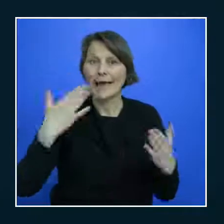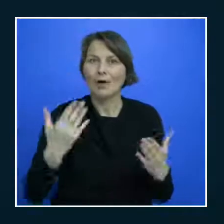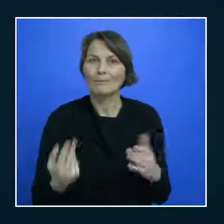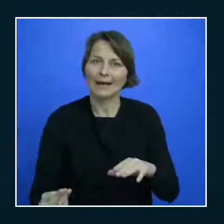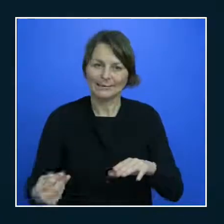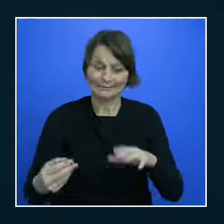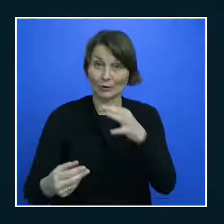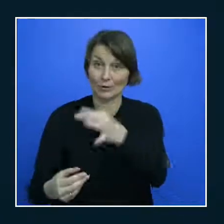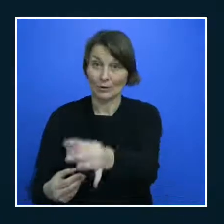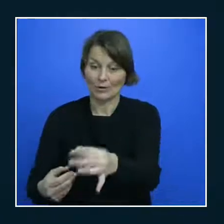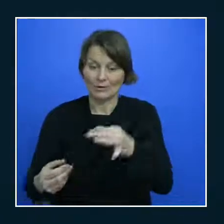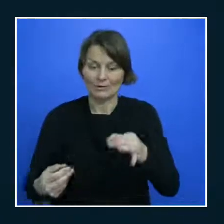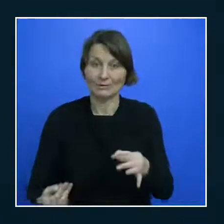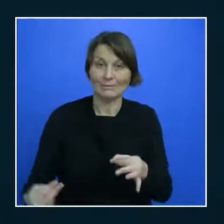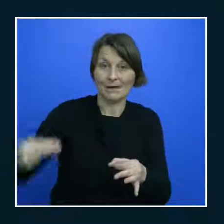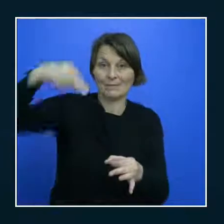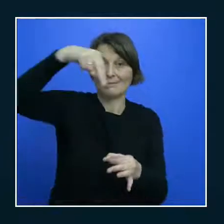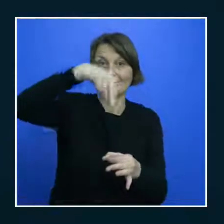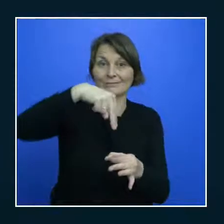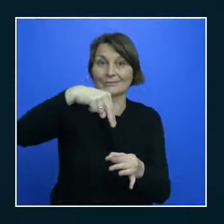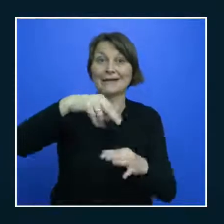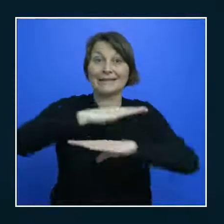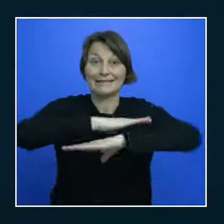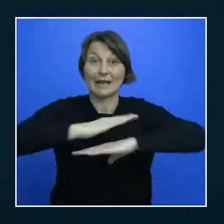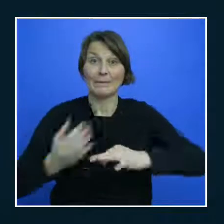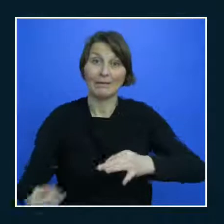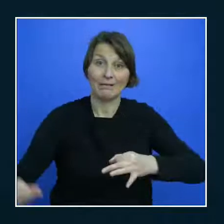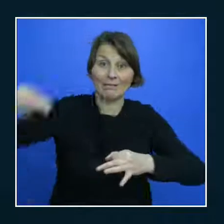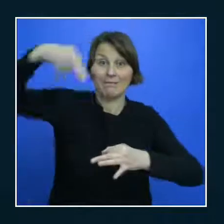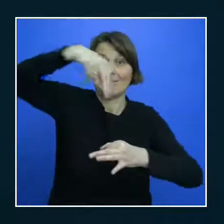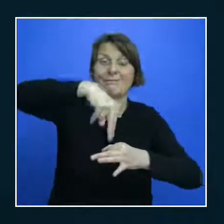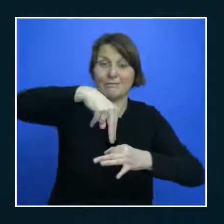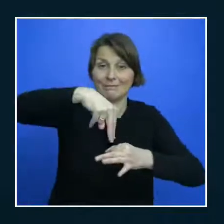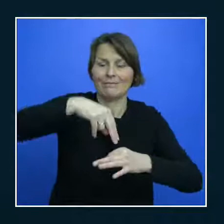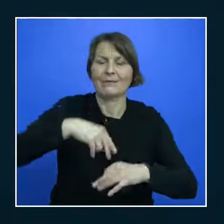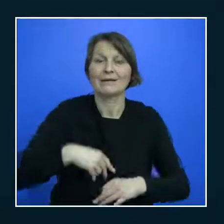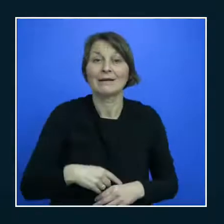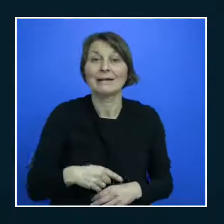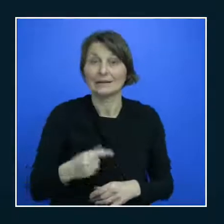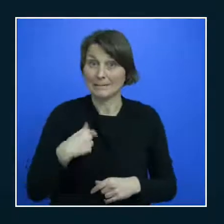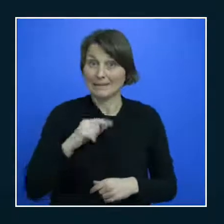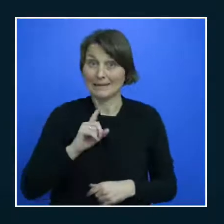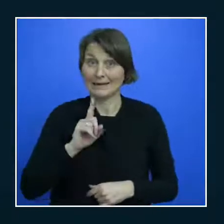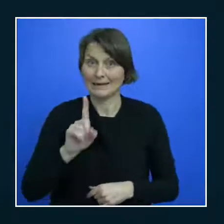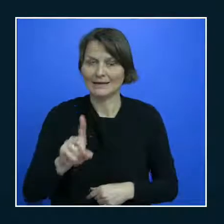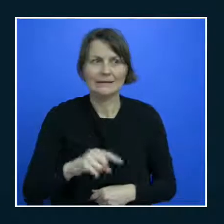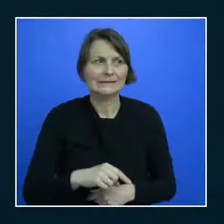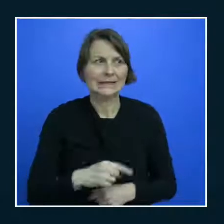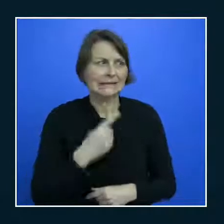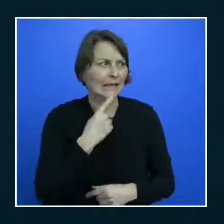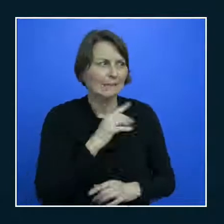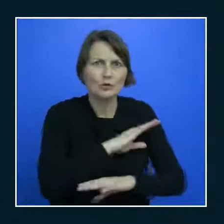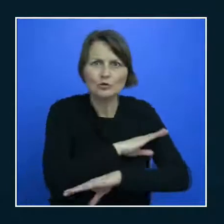And so I went over there to stand on it, and they said, don't.